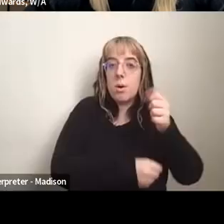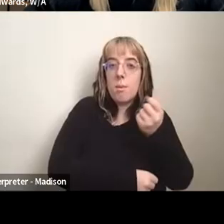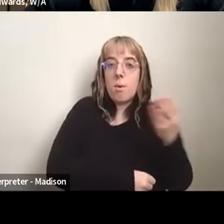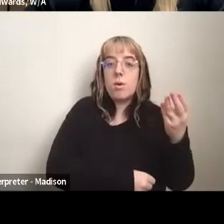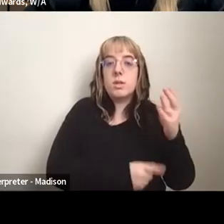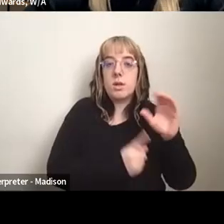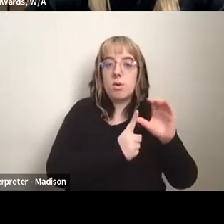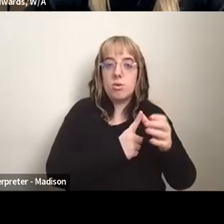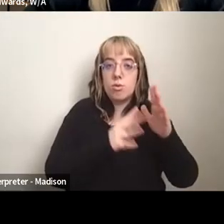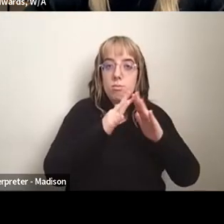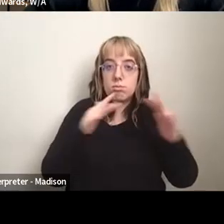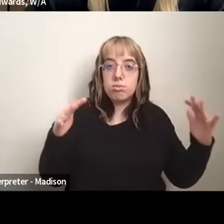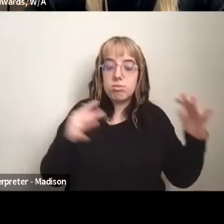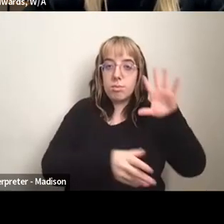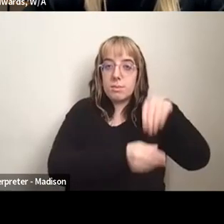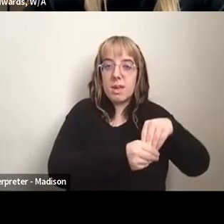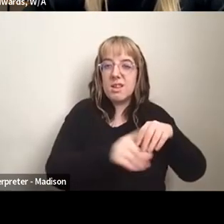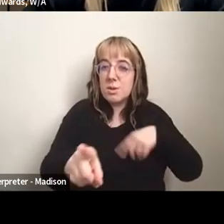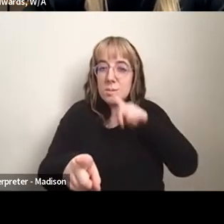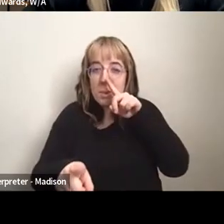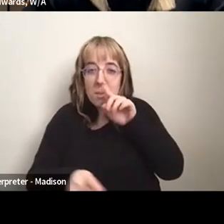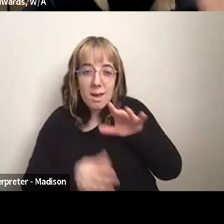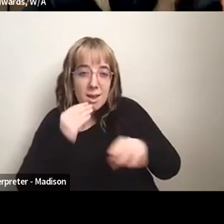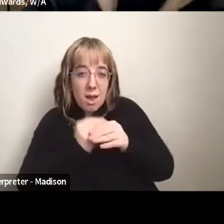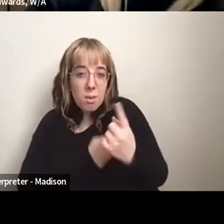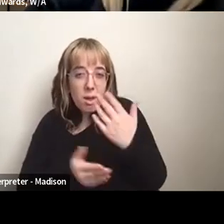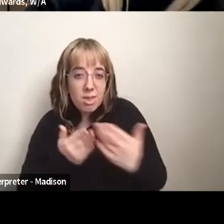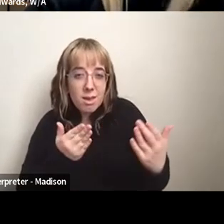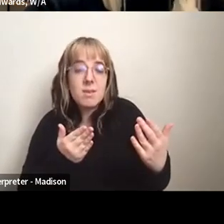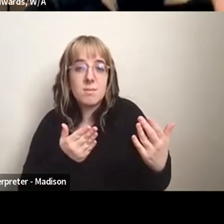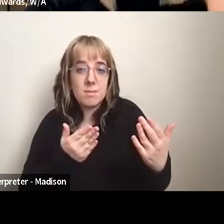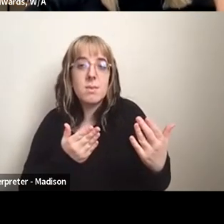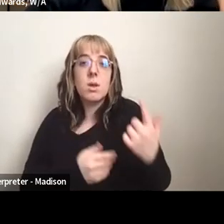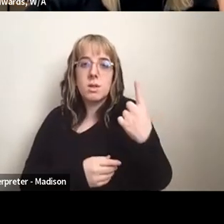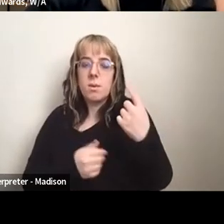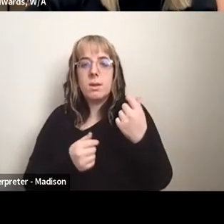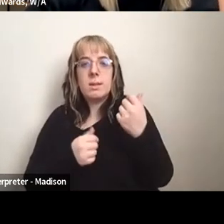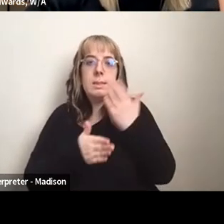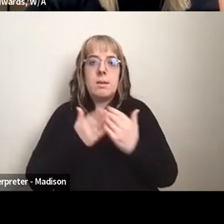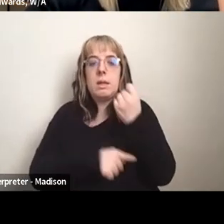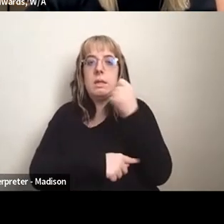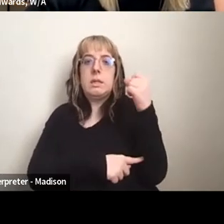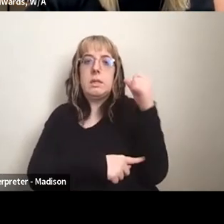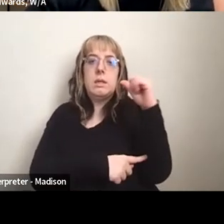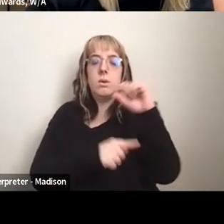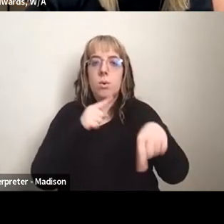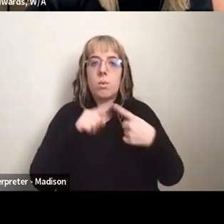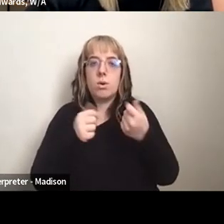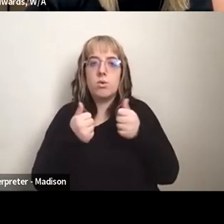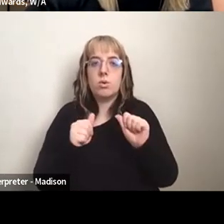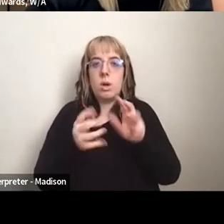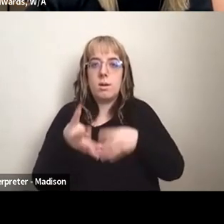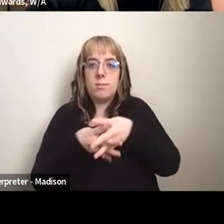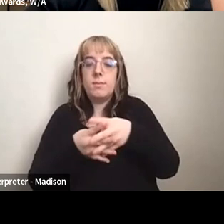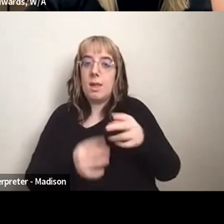engagement. And can I just add one thing? So I think some of the pushback you get when you're implementing high quality instructional